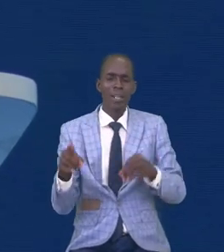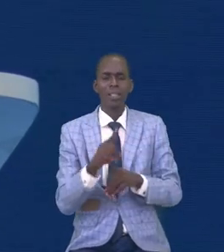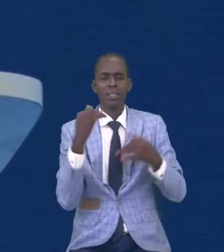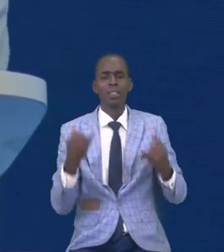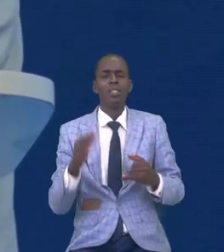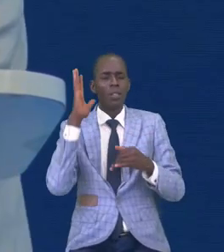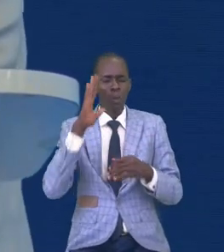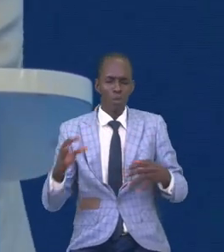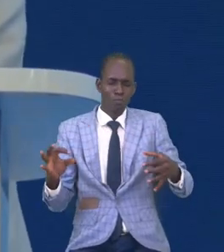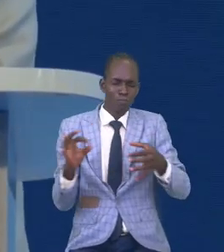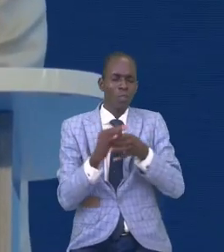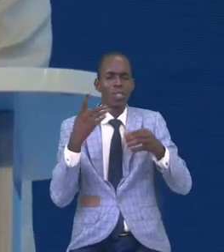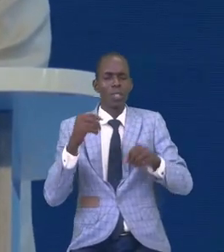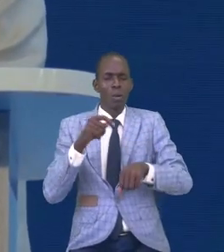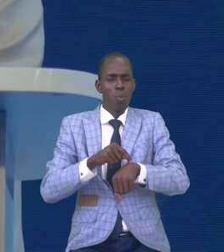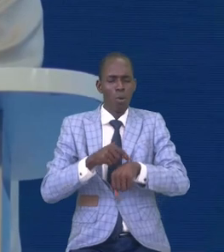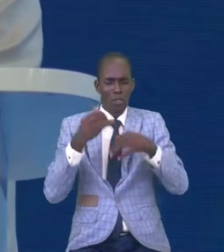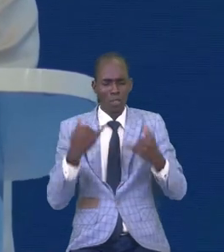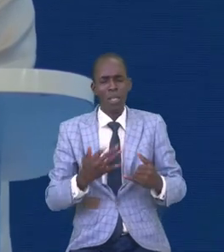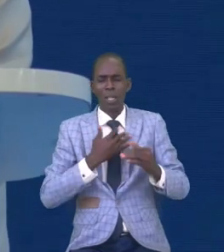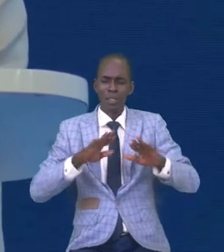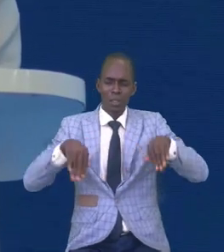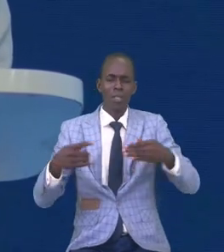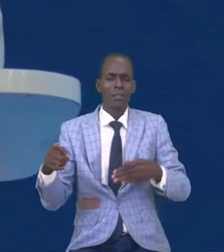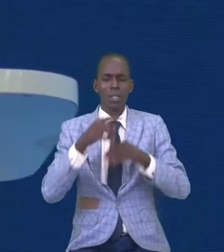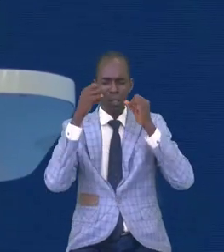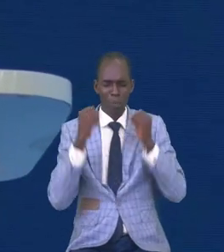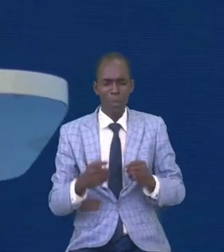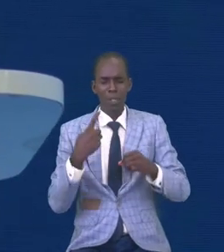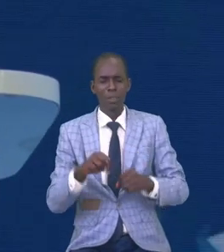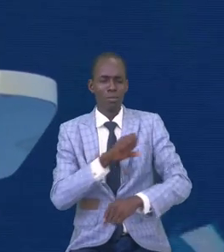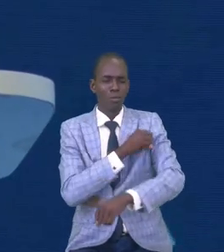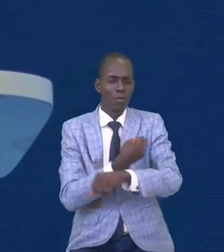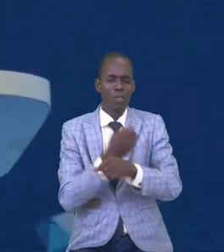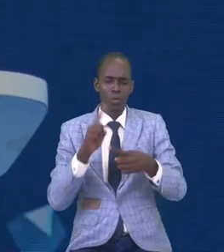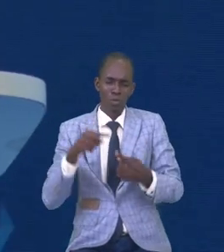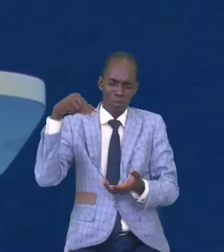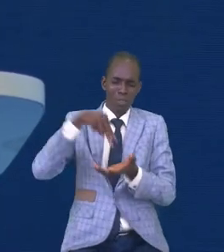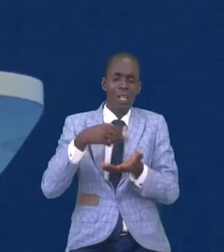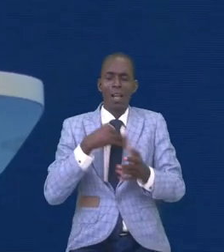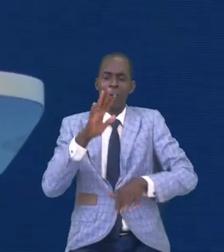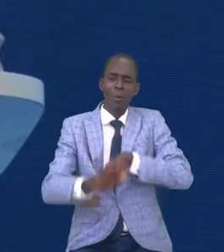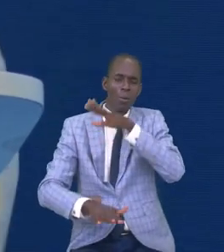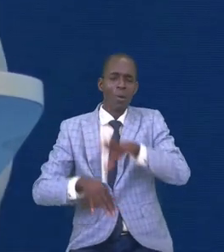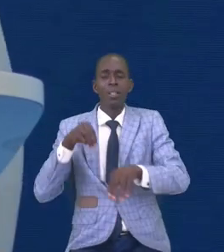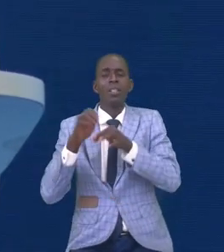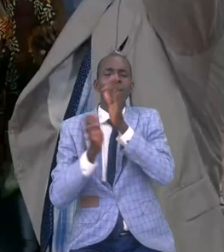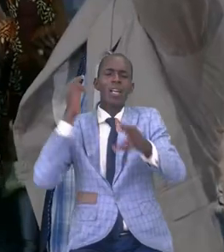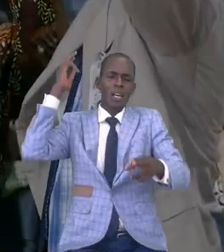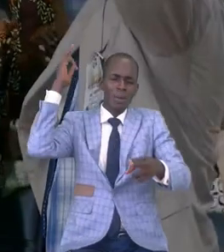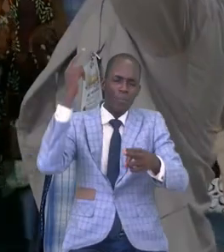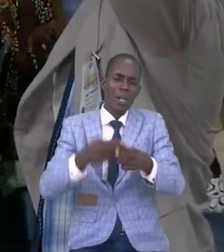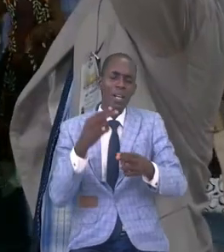the bones now and give them the power, the strength to rise up and walk in